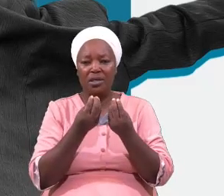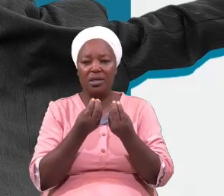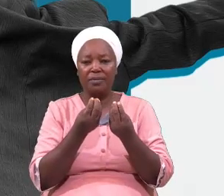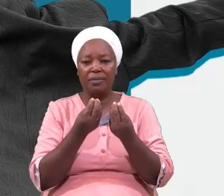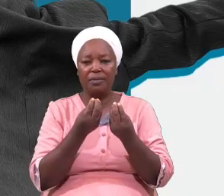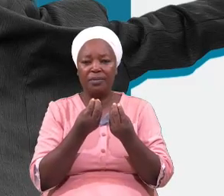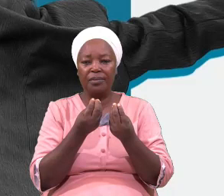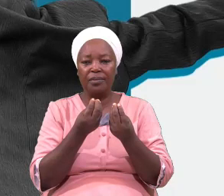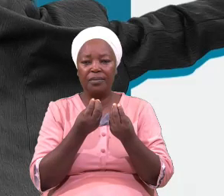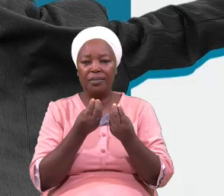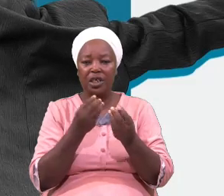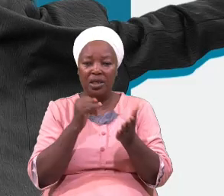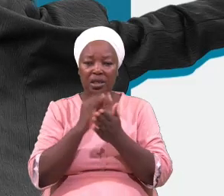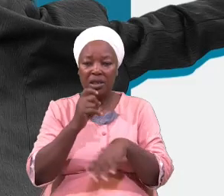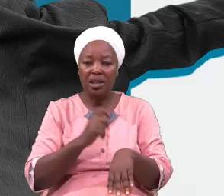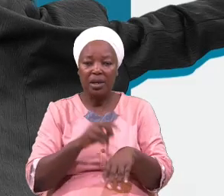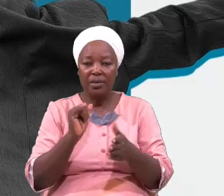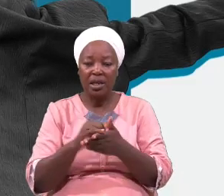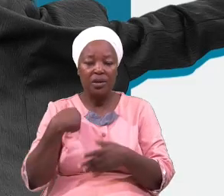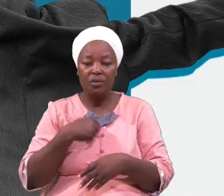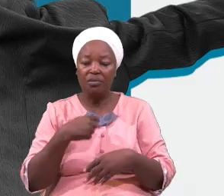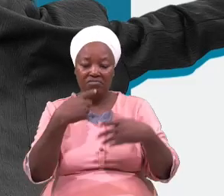It's a time we interact with you.